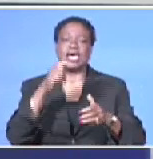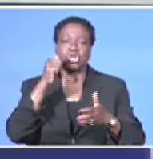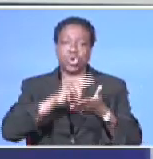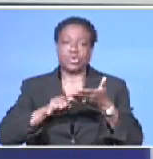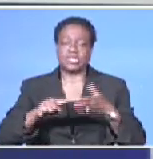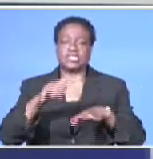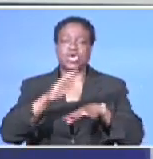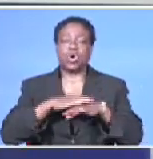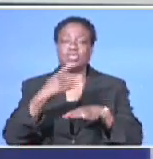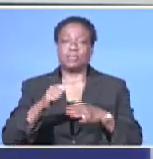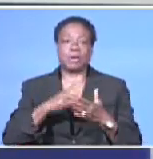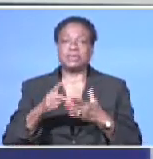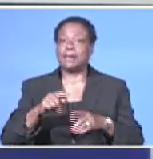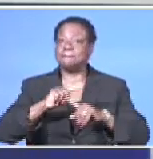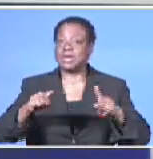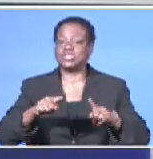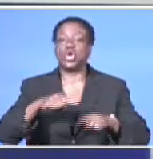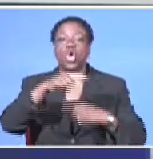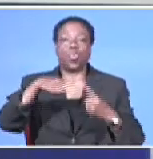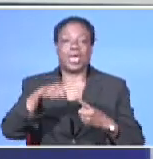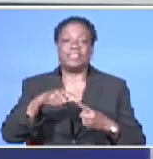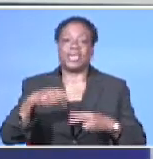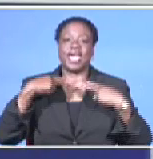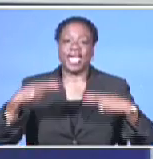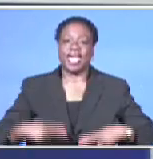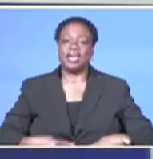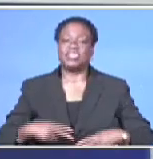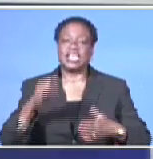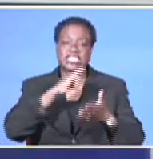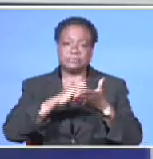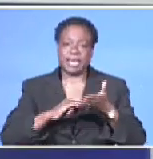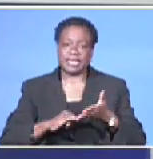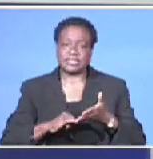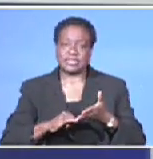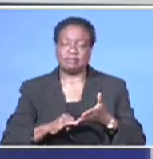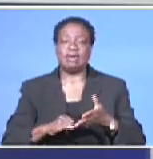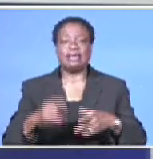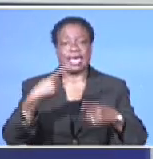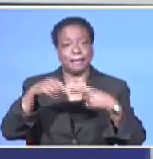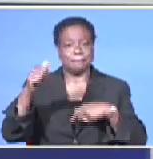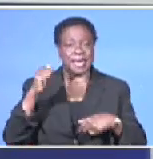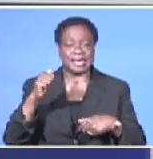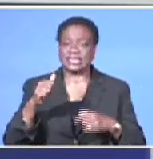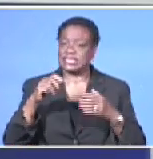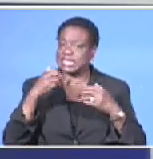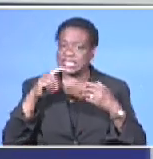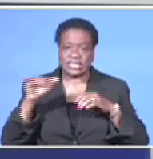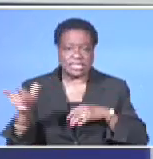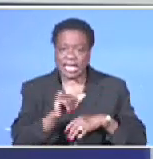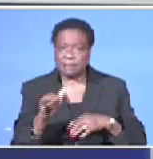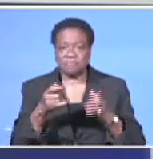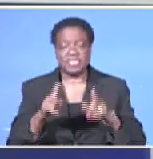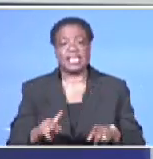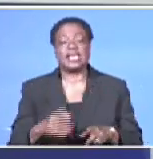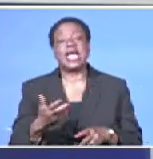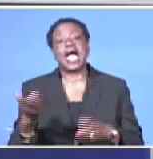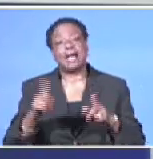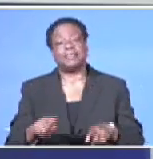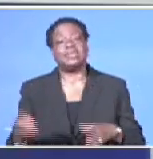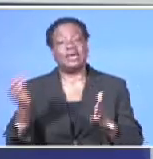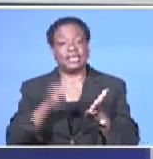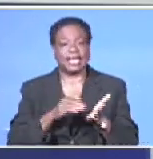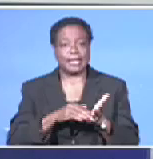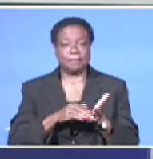year, but when the health inspector returned to the site, he found that the environmental infractions still existed. Now, the penalty for count